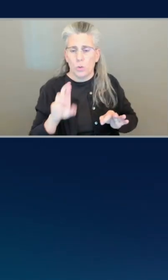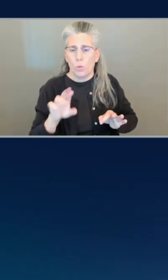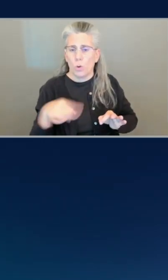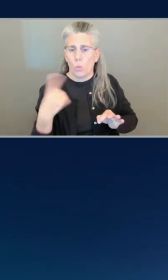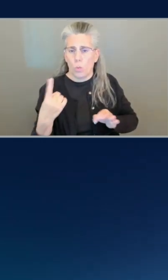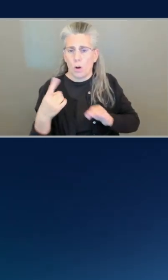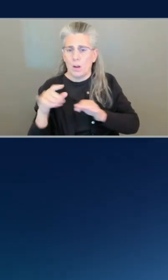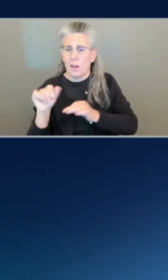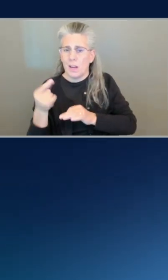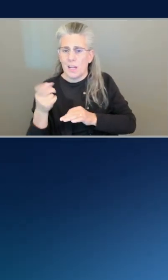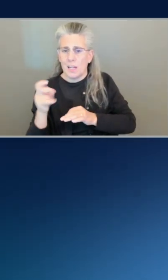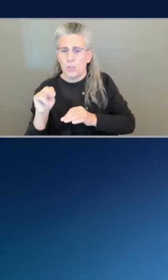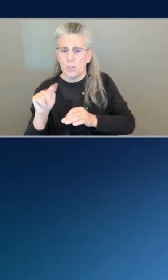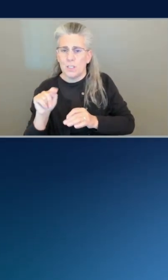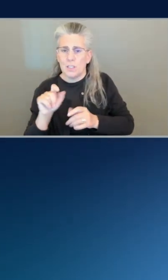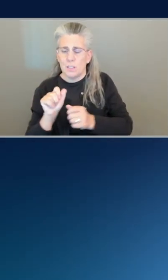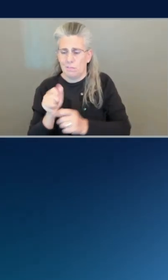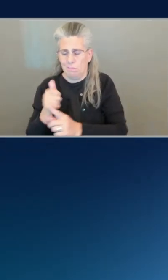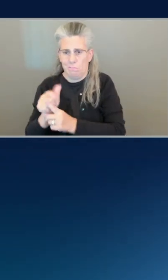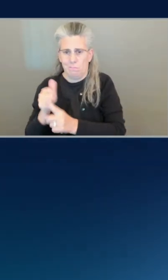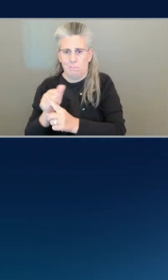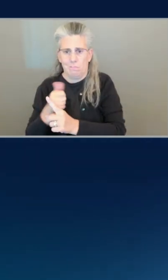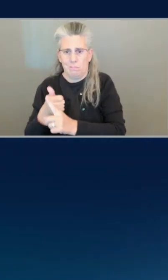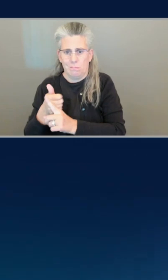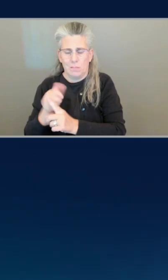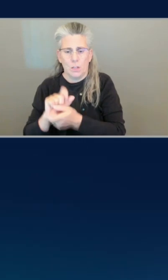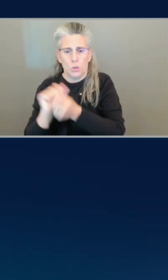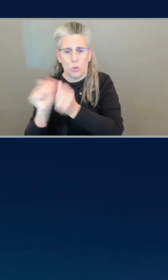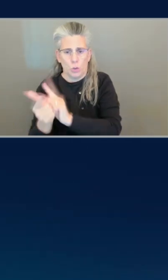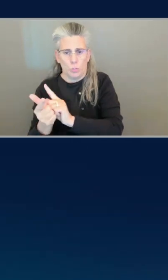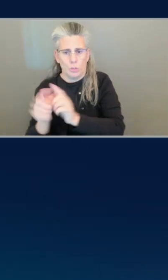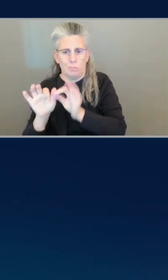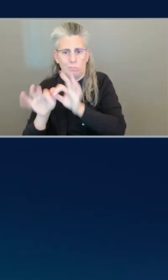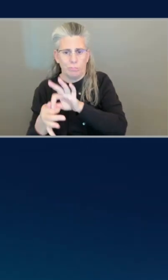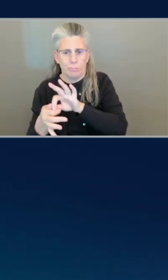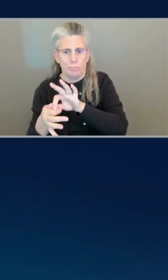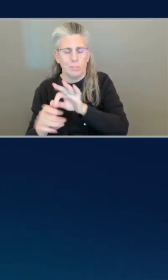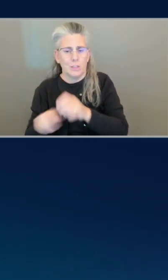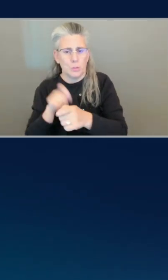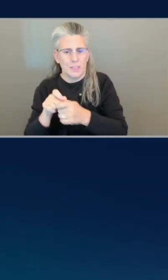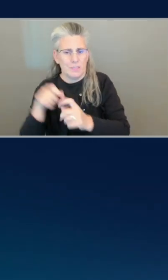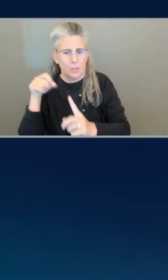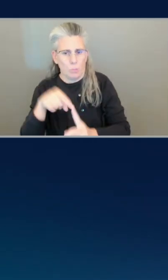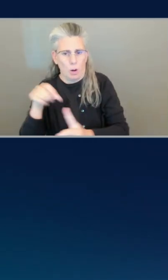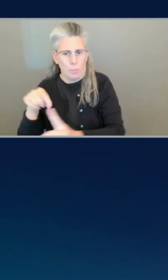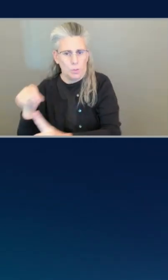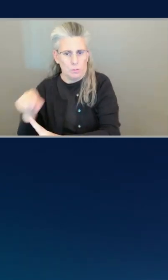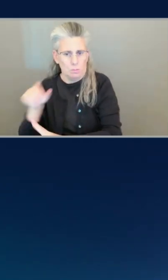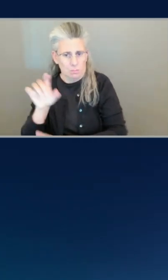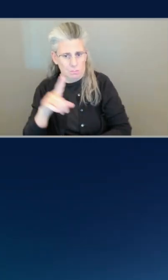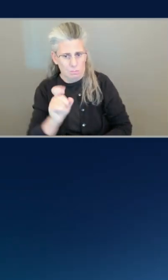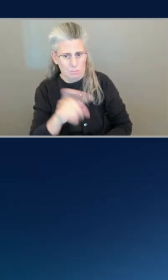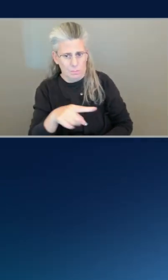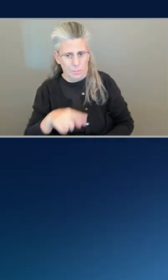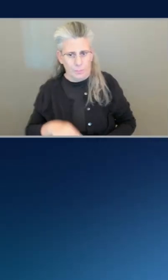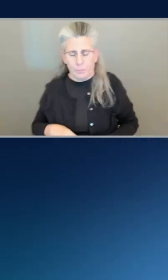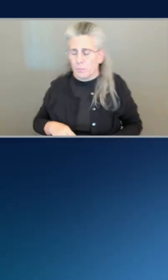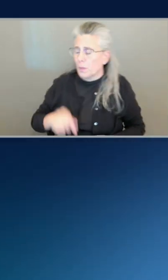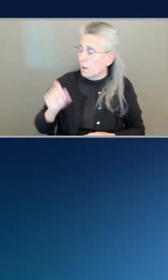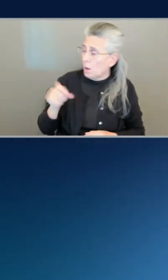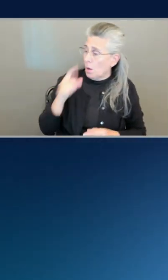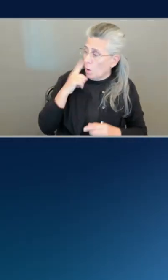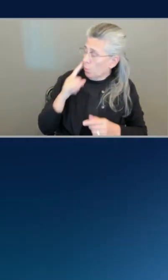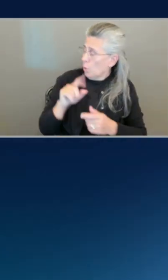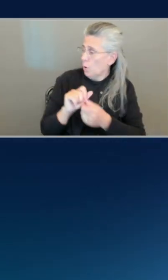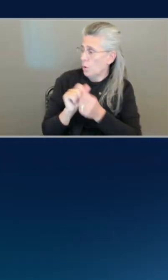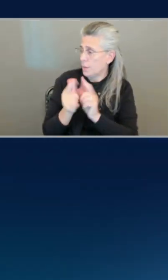prompt? Right. So what I'm demonstrating here is more of an adapter with the